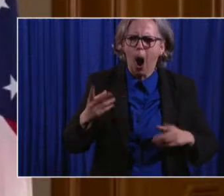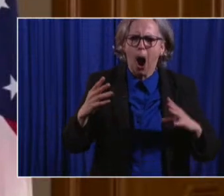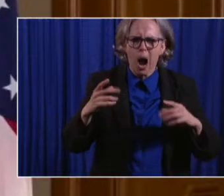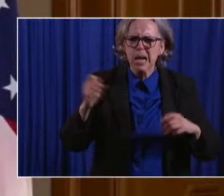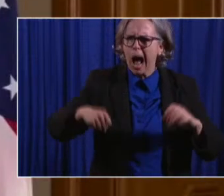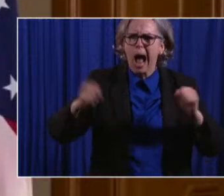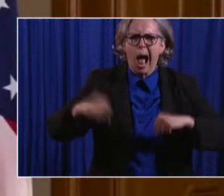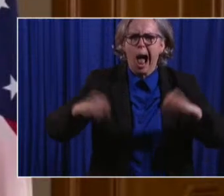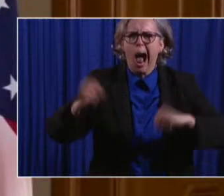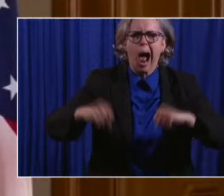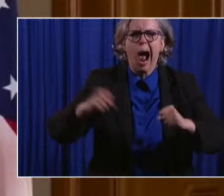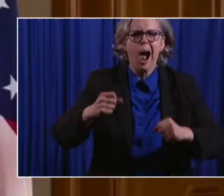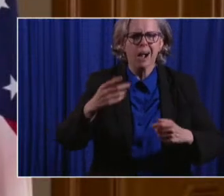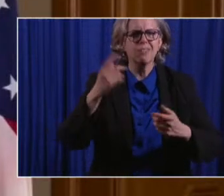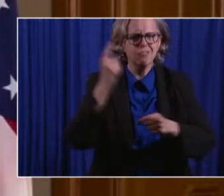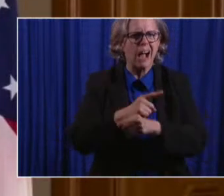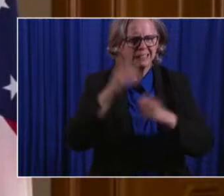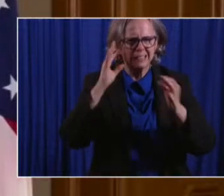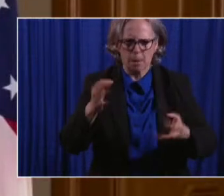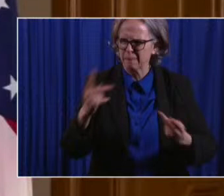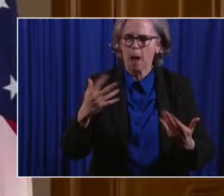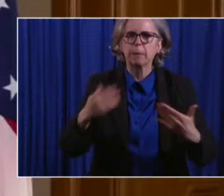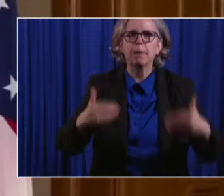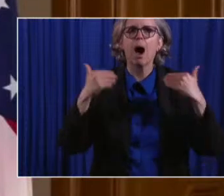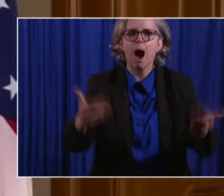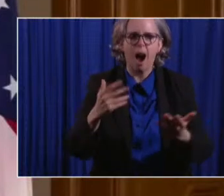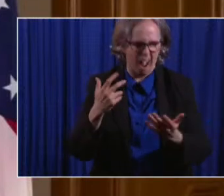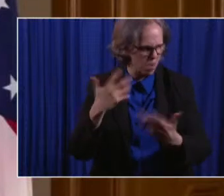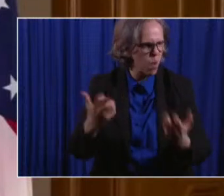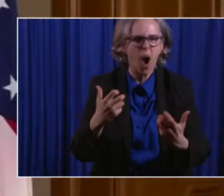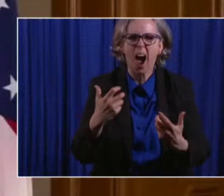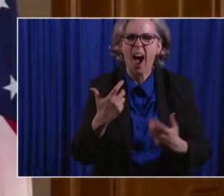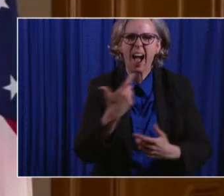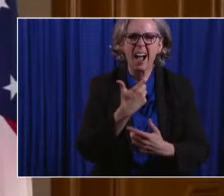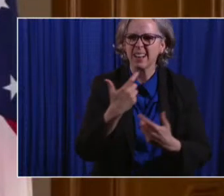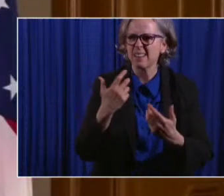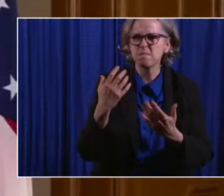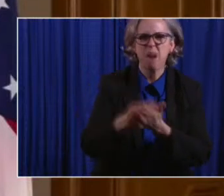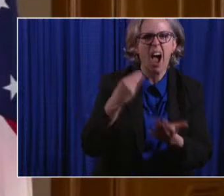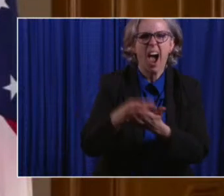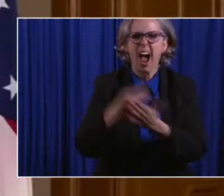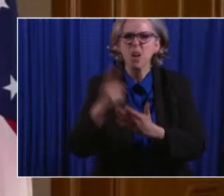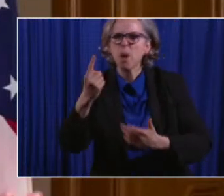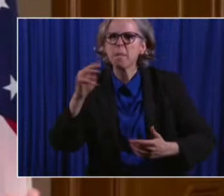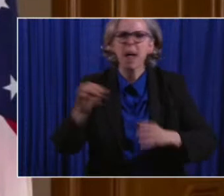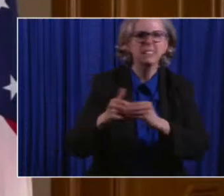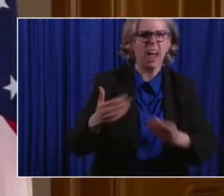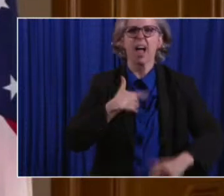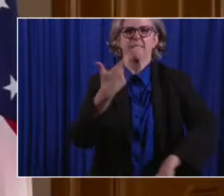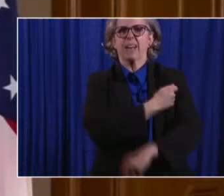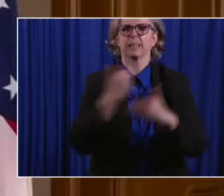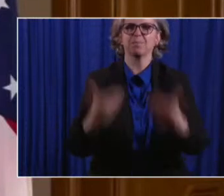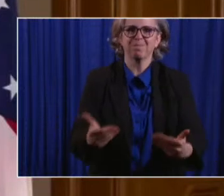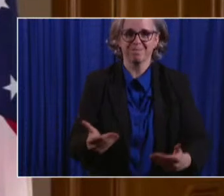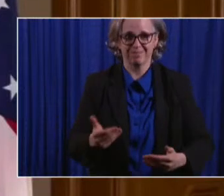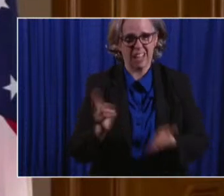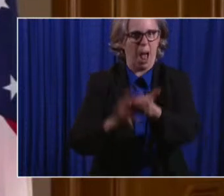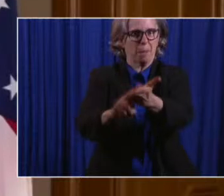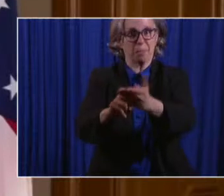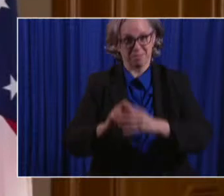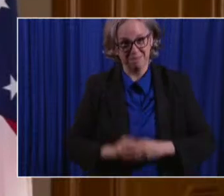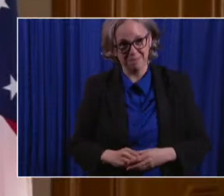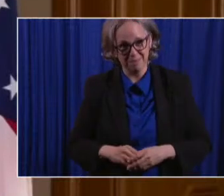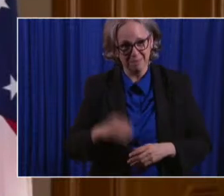this is why we did what we did, and I certainly hope that bill will